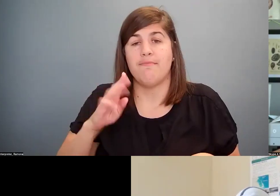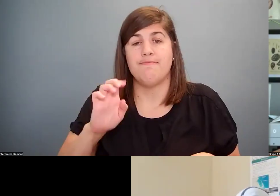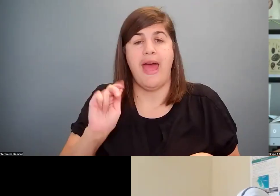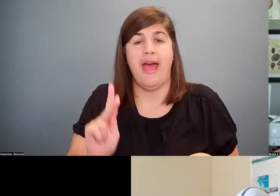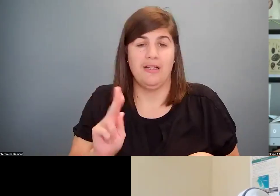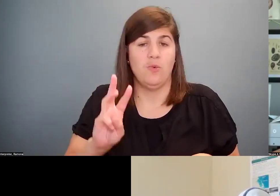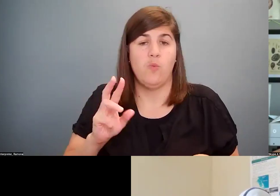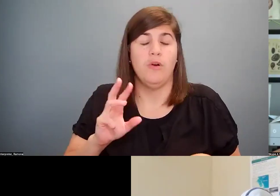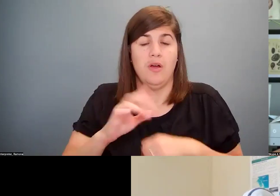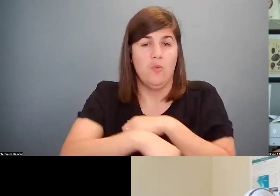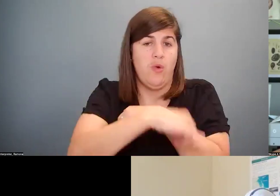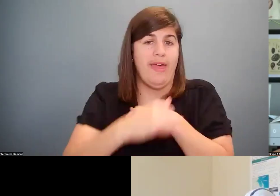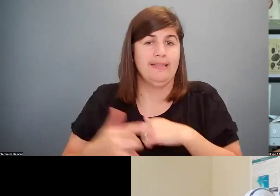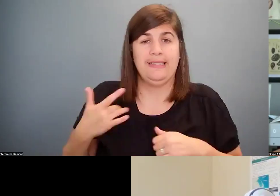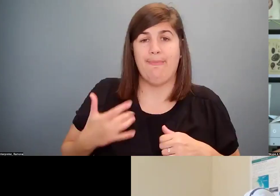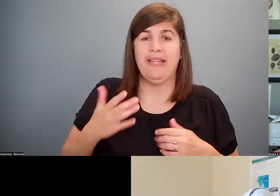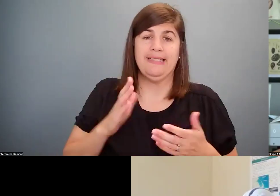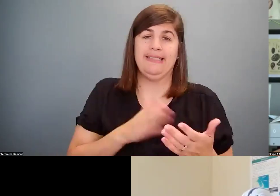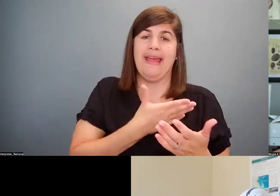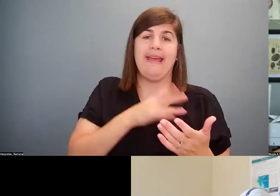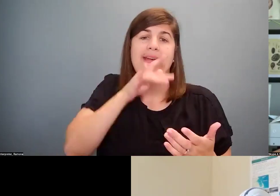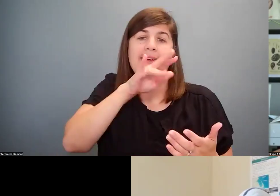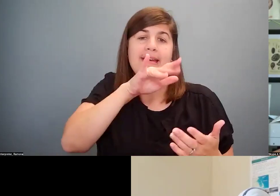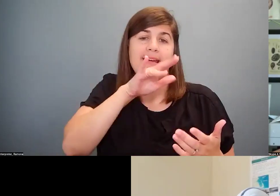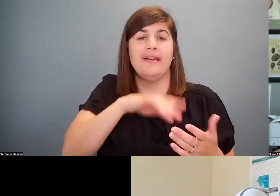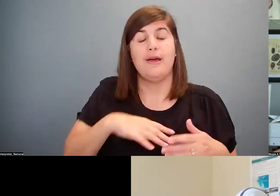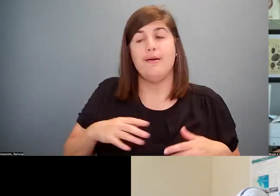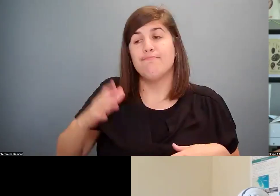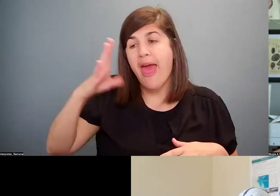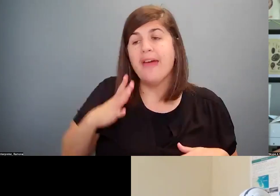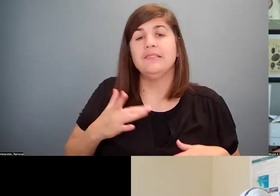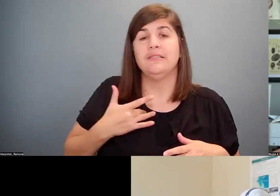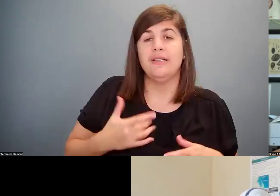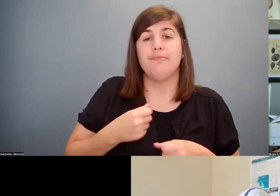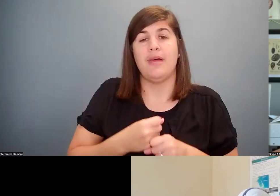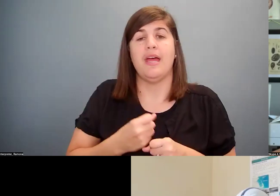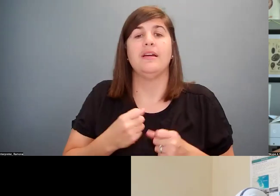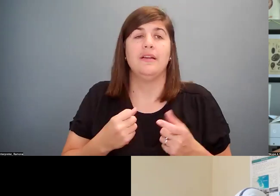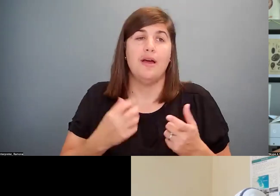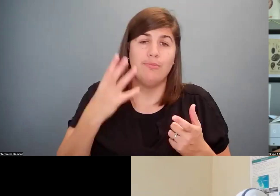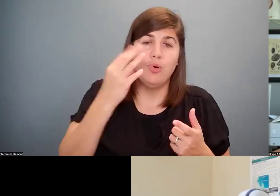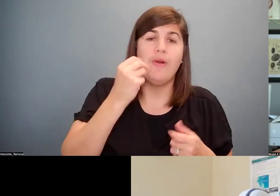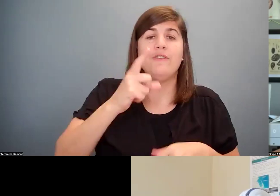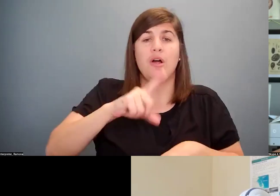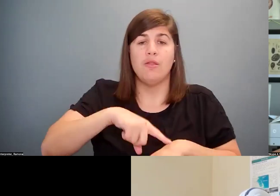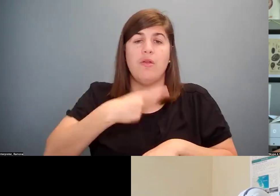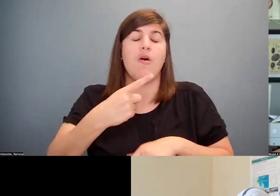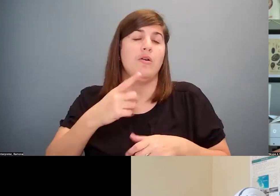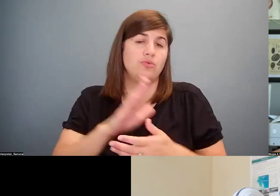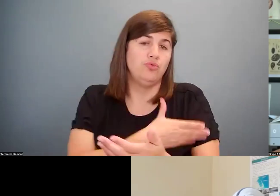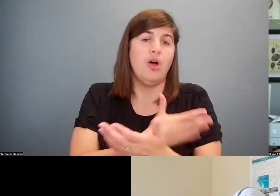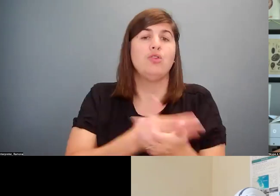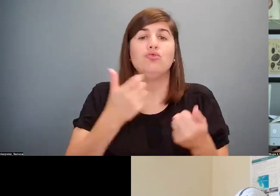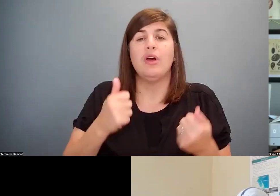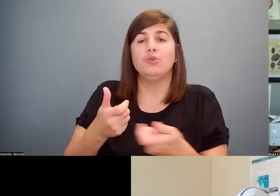ocean. Males especially are producing those really beautiful long songs during the mating season to attract females, and what